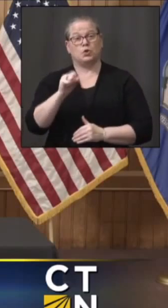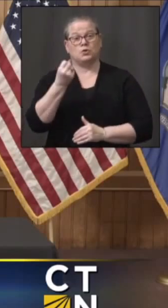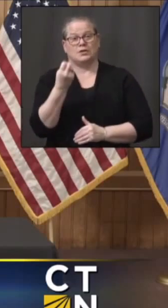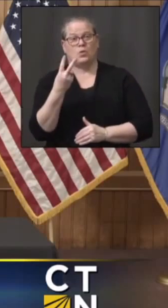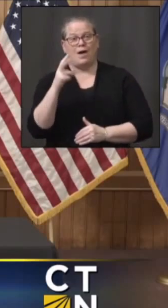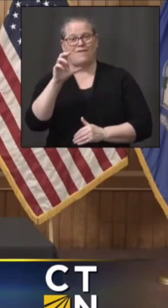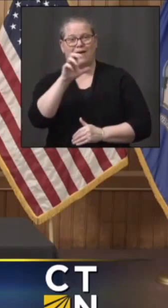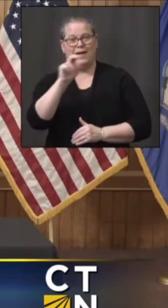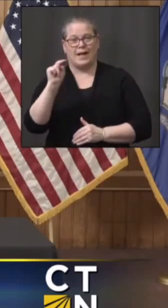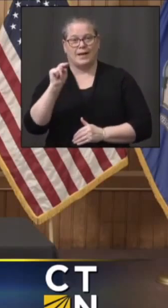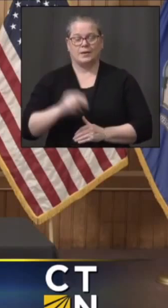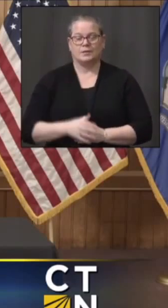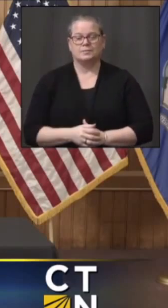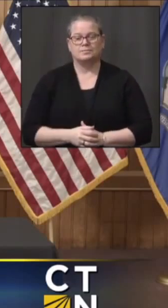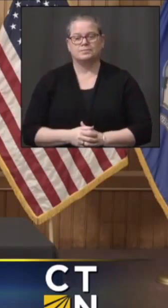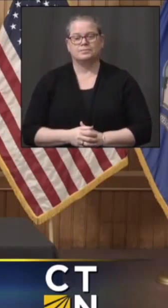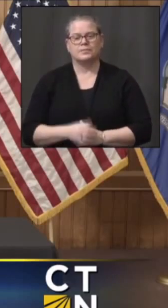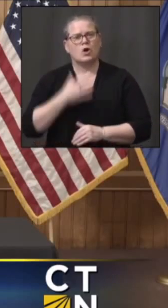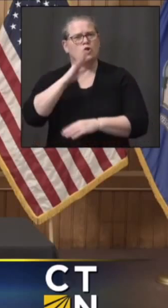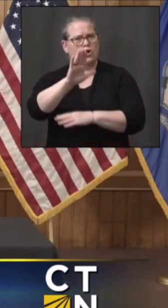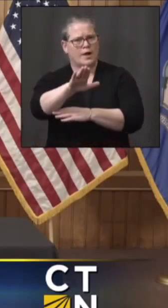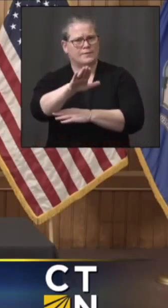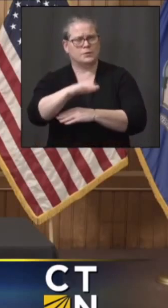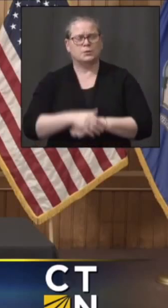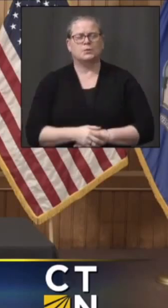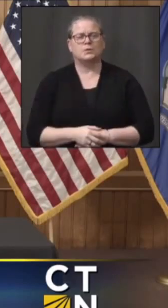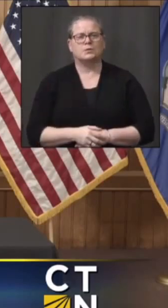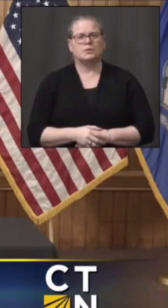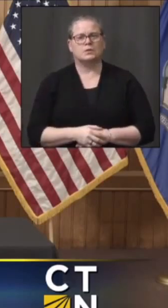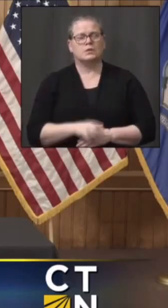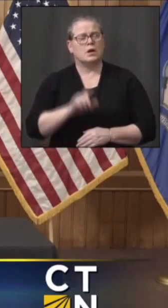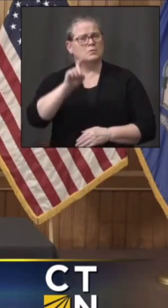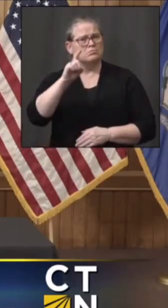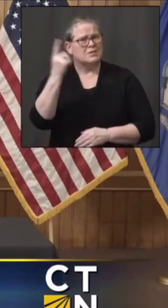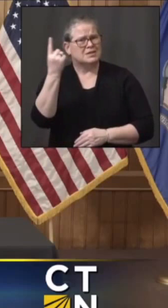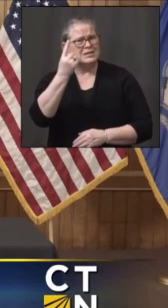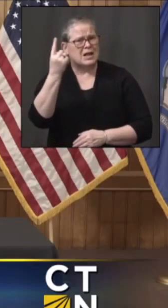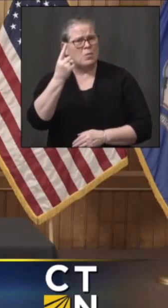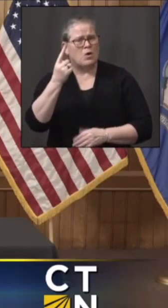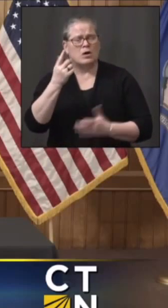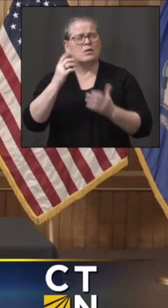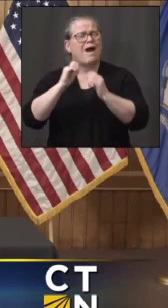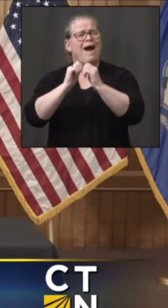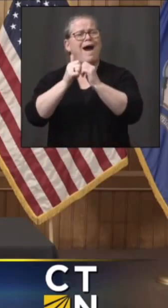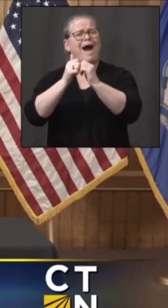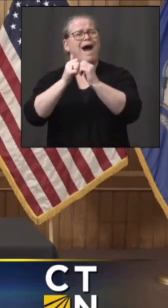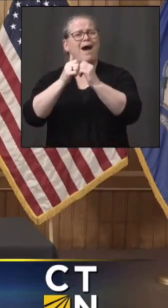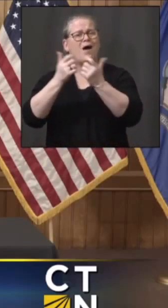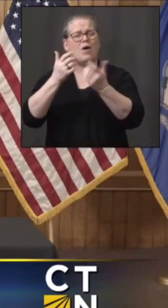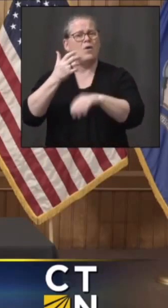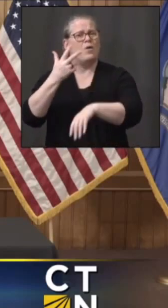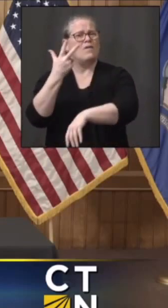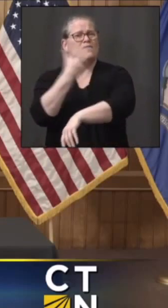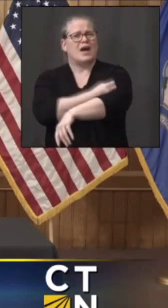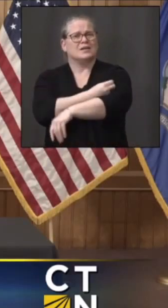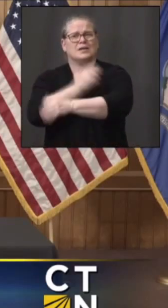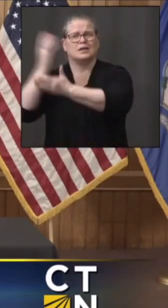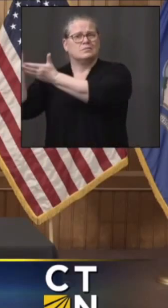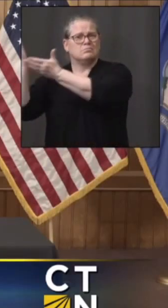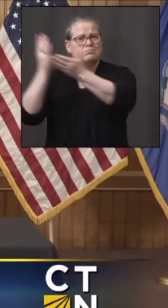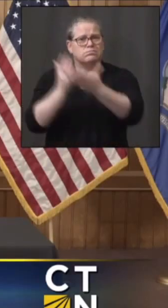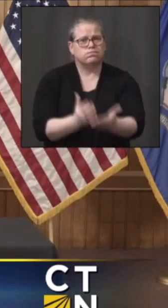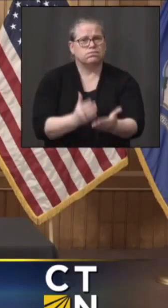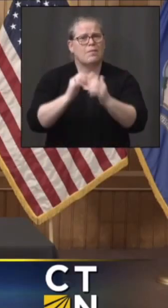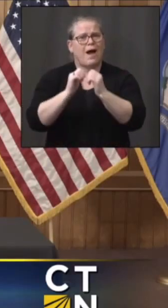Good afternoon. Can someone go over the exact transportation of the vaccine if it's approved? Do we know where